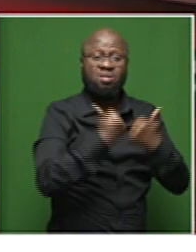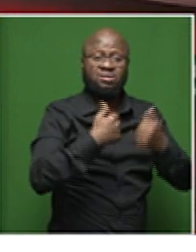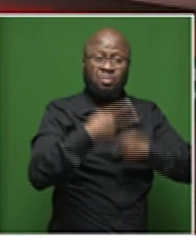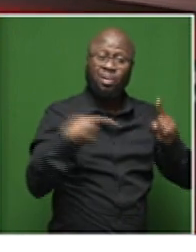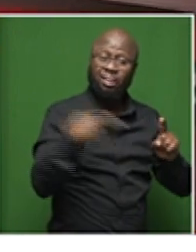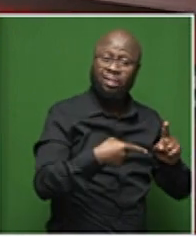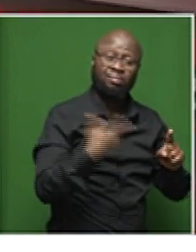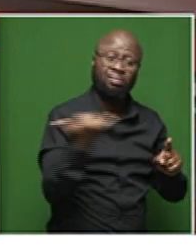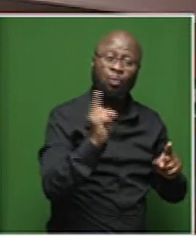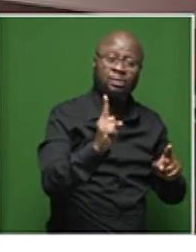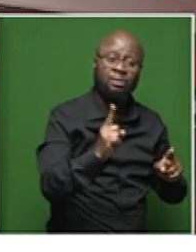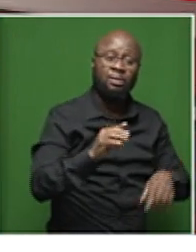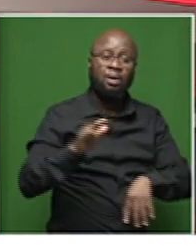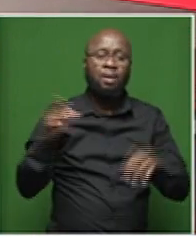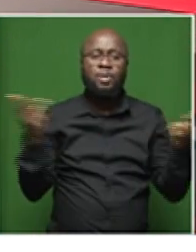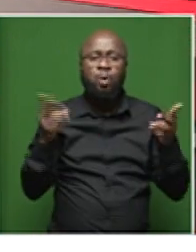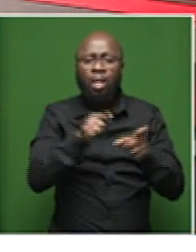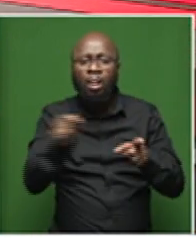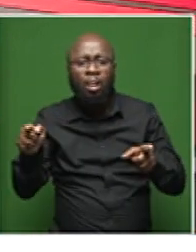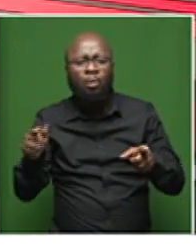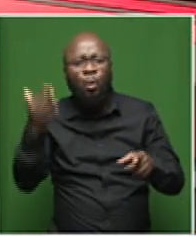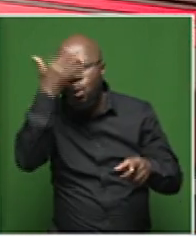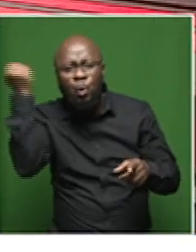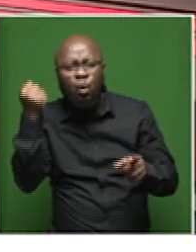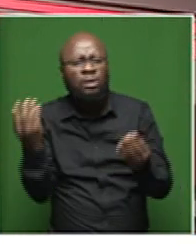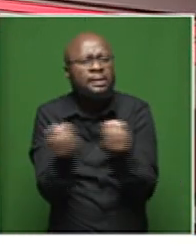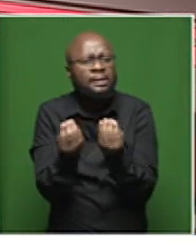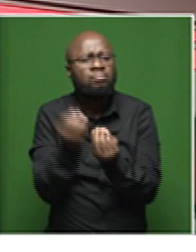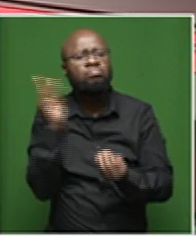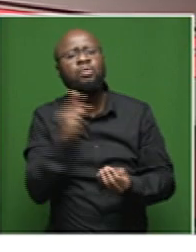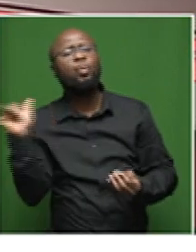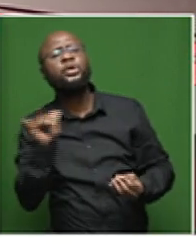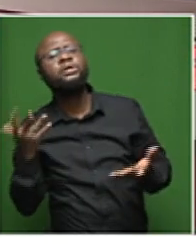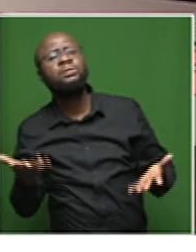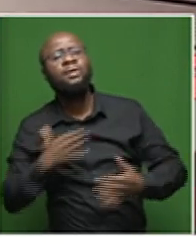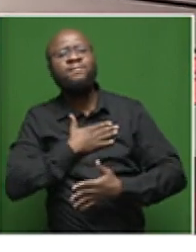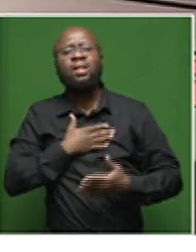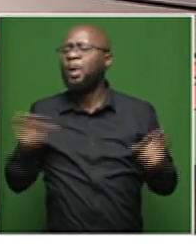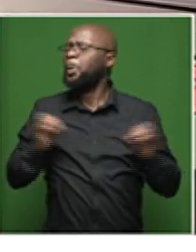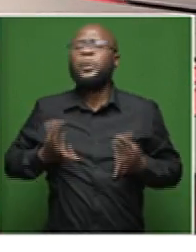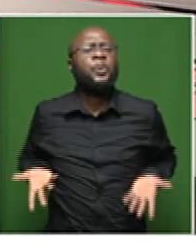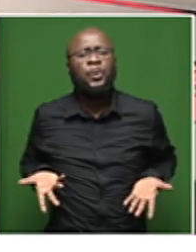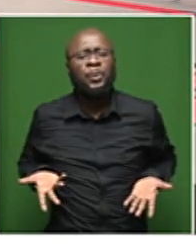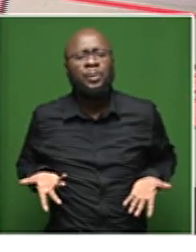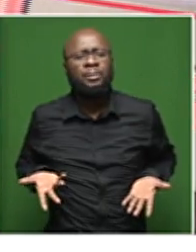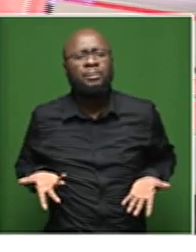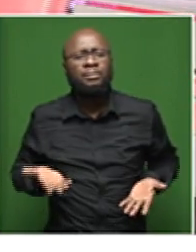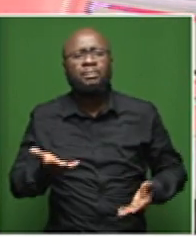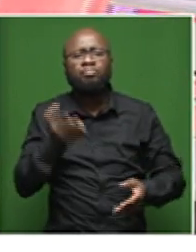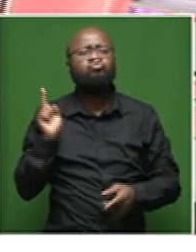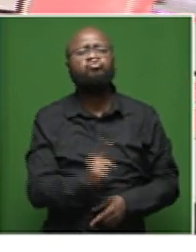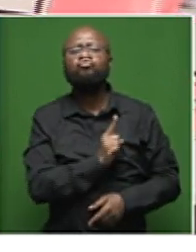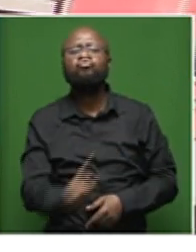that most of the time people don't know the symptoms, in the sense that you don't feel anything. So, for instance, if I walk around without wearing